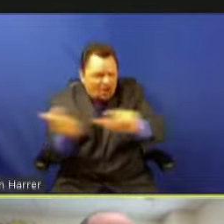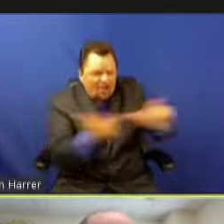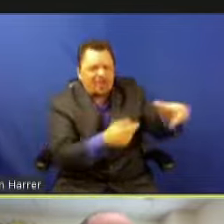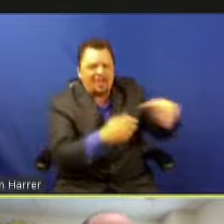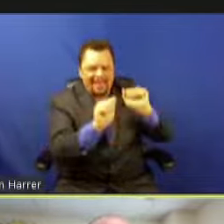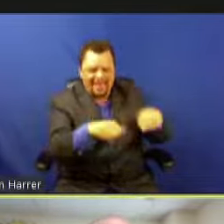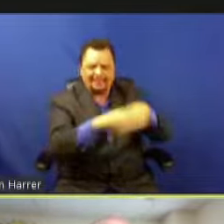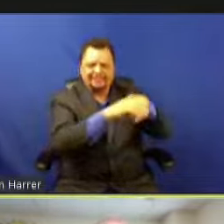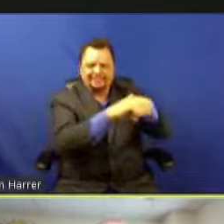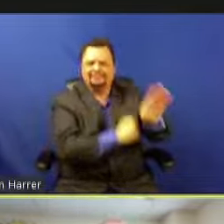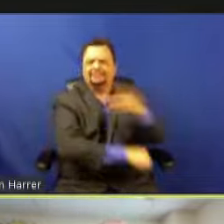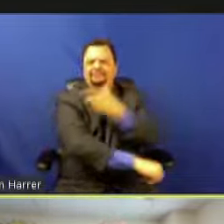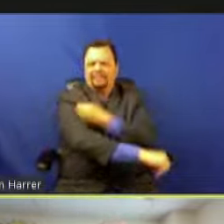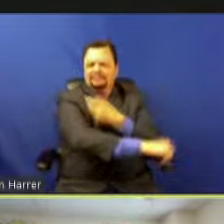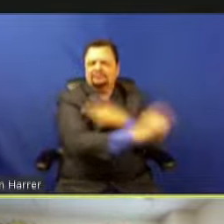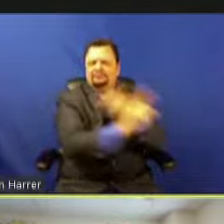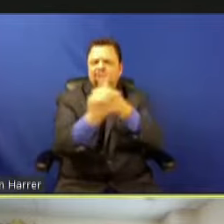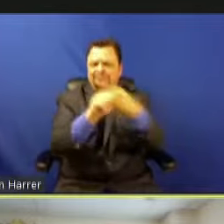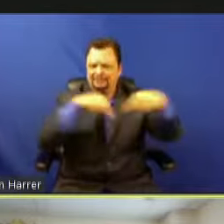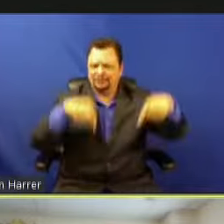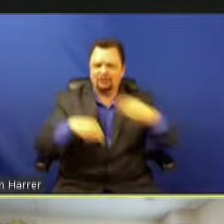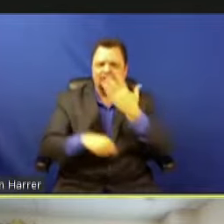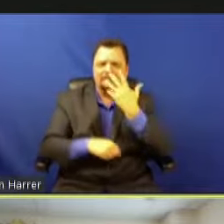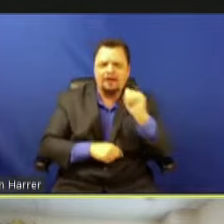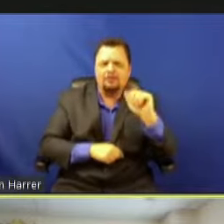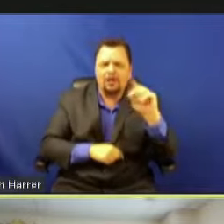is their time to get it. Next slide, please.